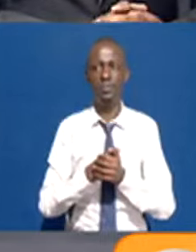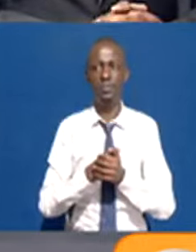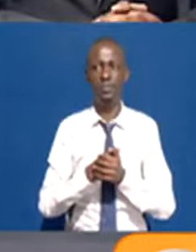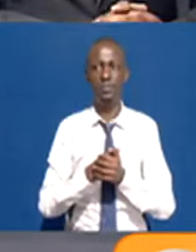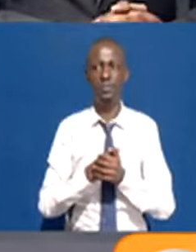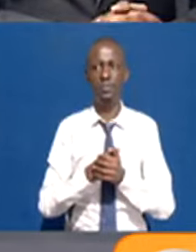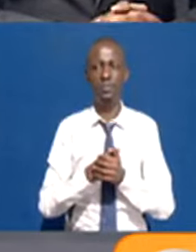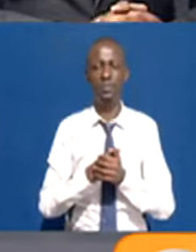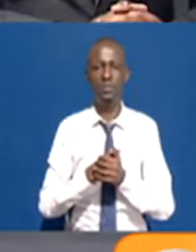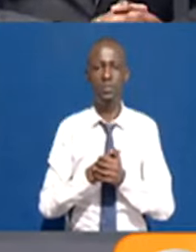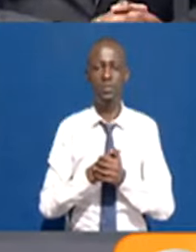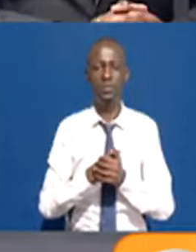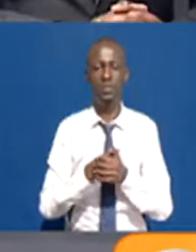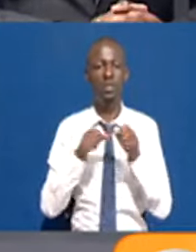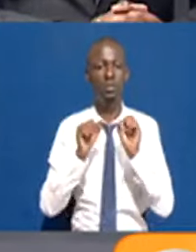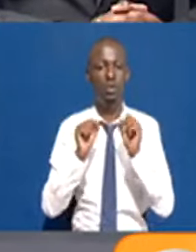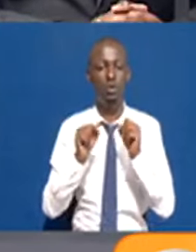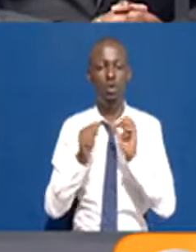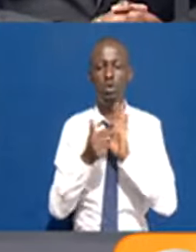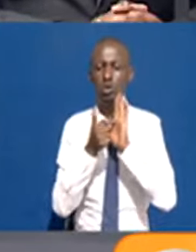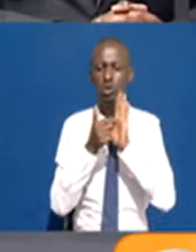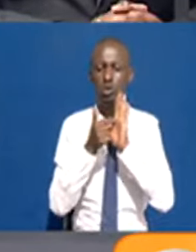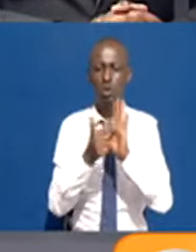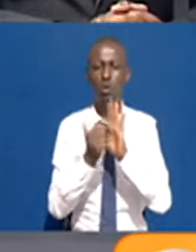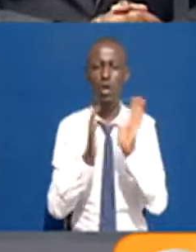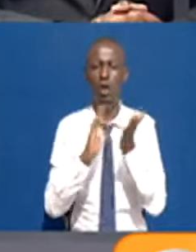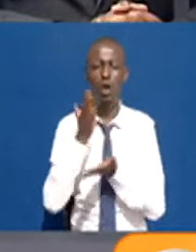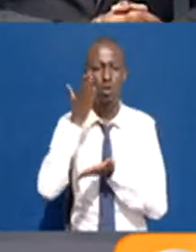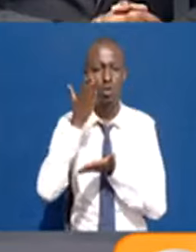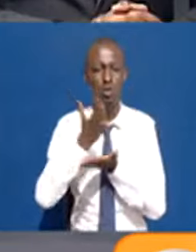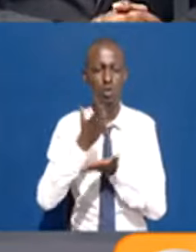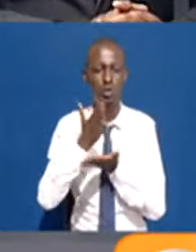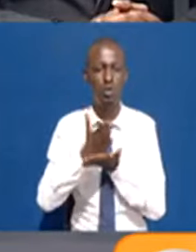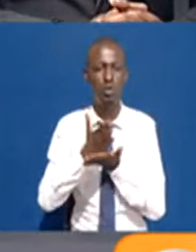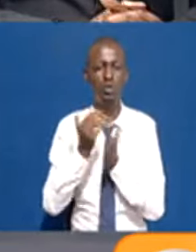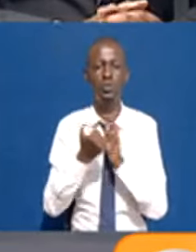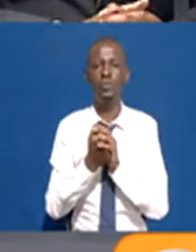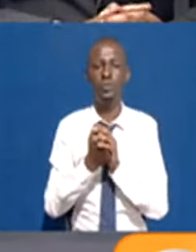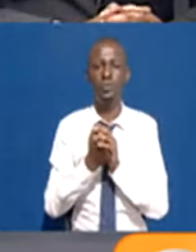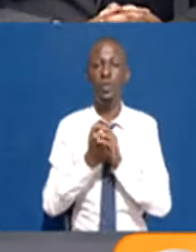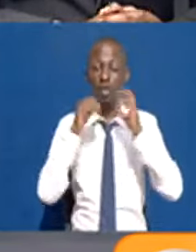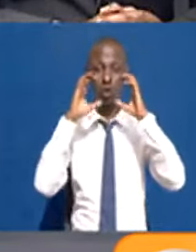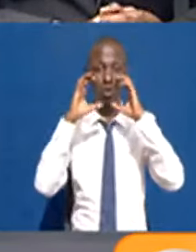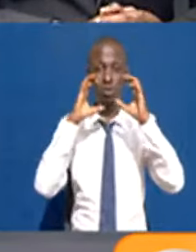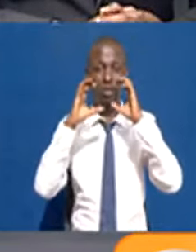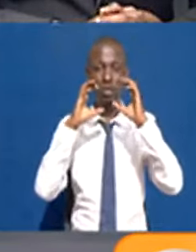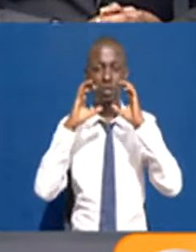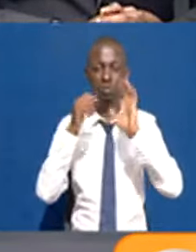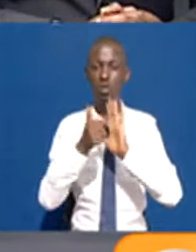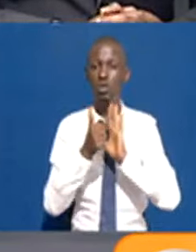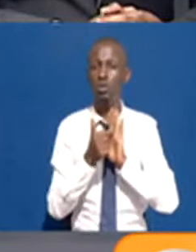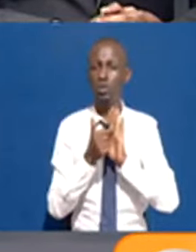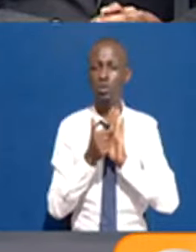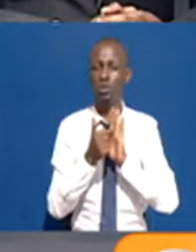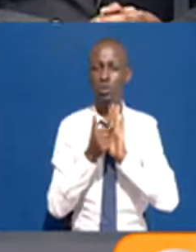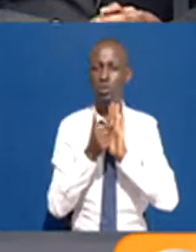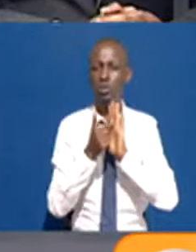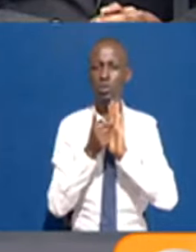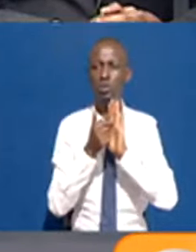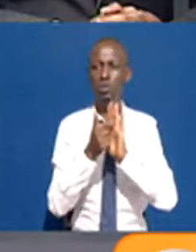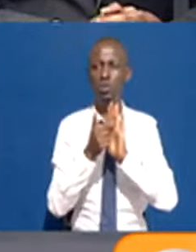to gravity and authenticity. Solemnity distinguishes communication from spin.